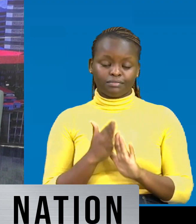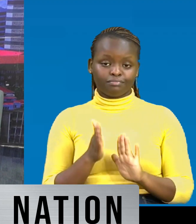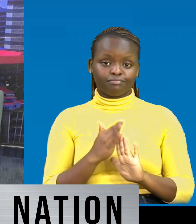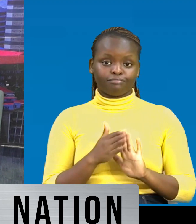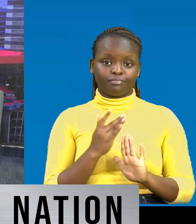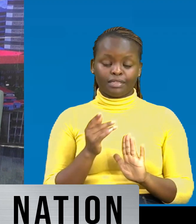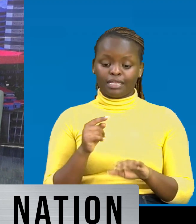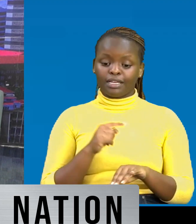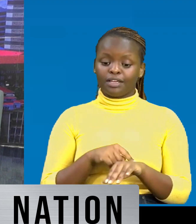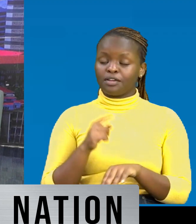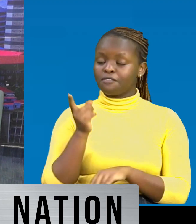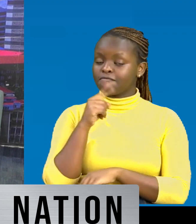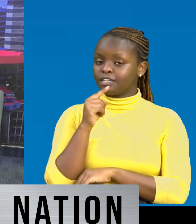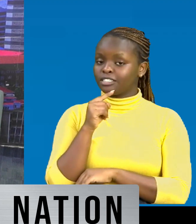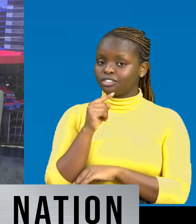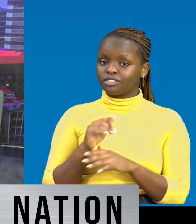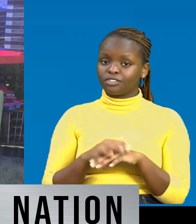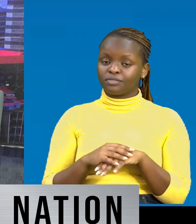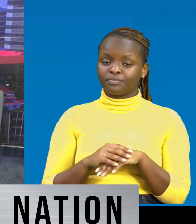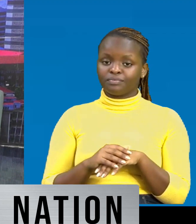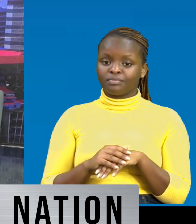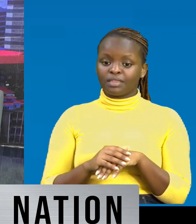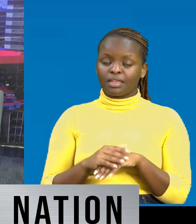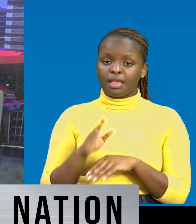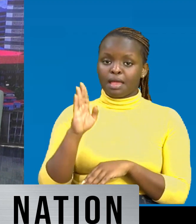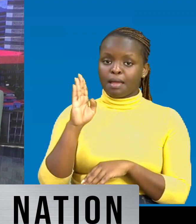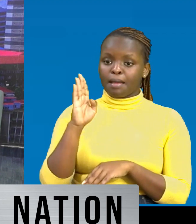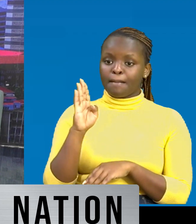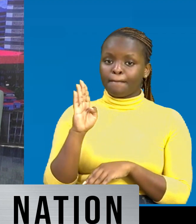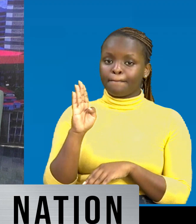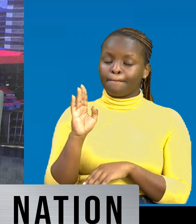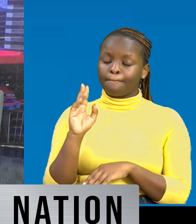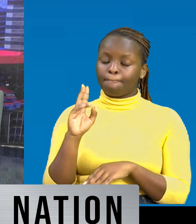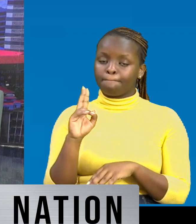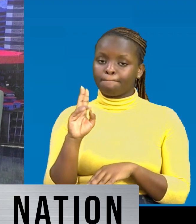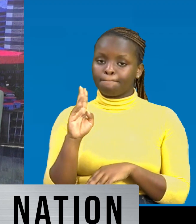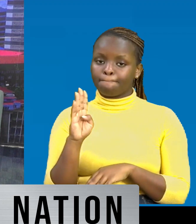we are winding up in a minute. Bipartisan, imefika wapi? Where have we reached?